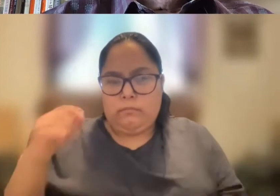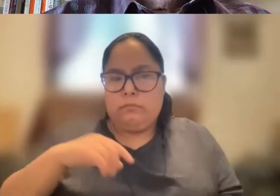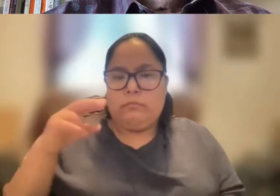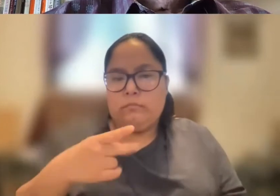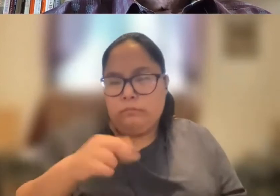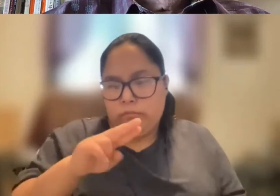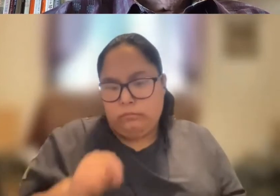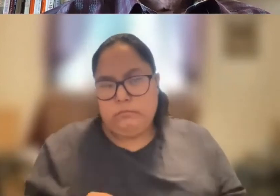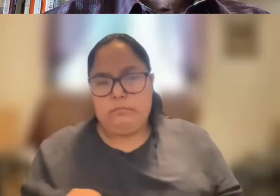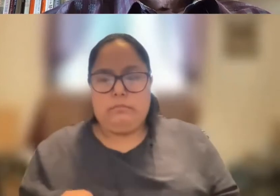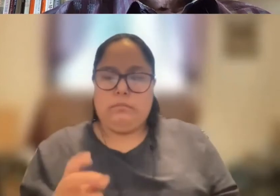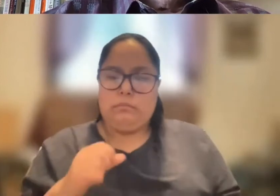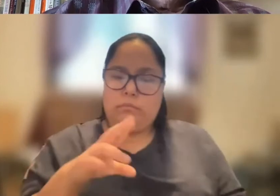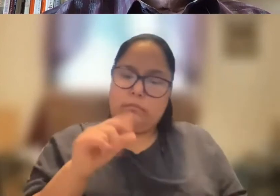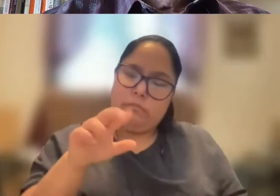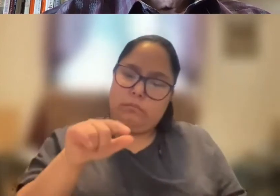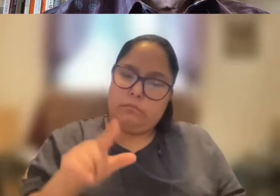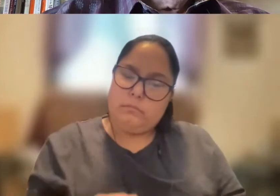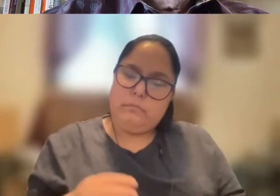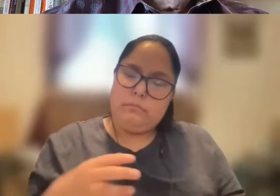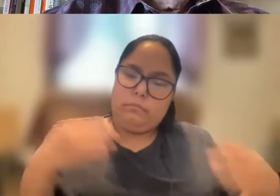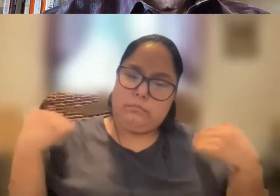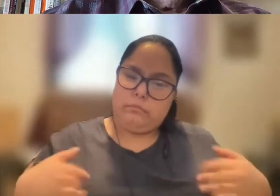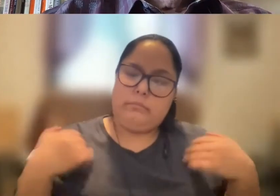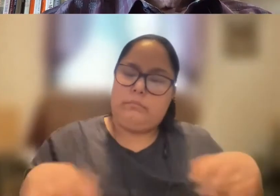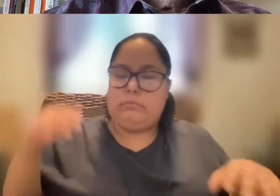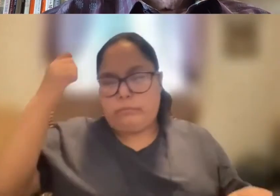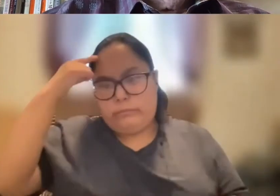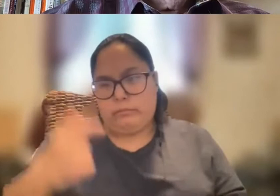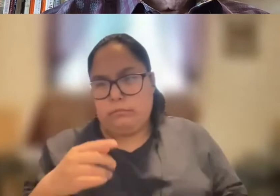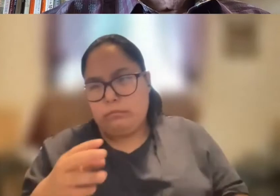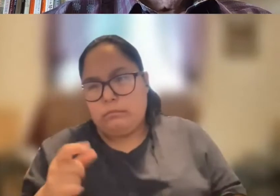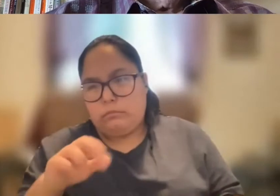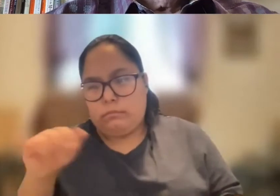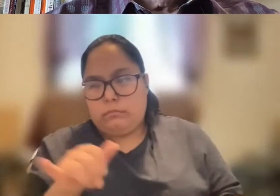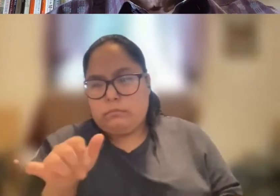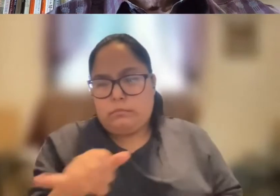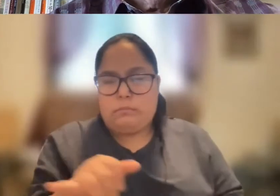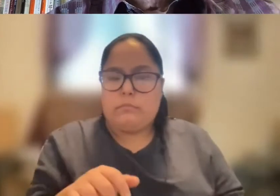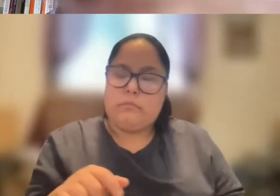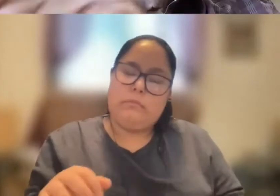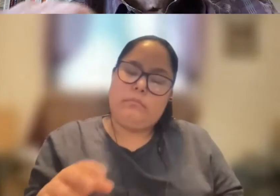and everything colonial on their uniform. But they're pretty similar to Canada.